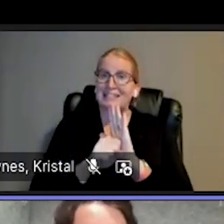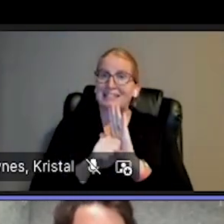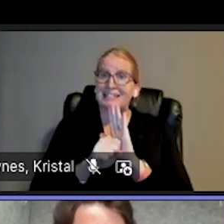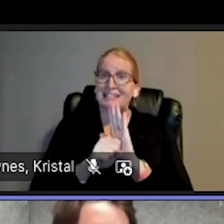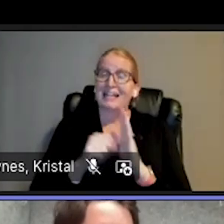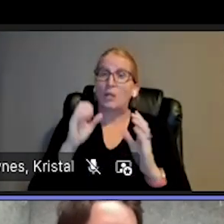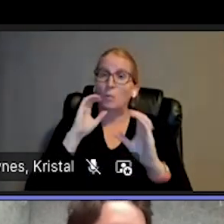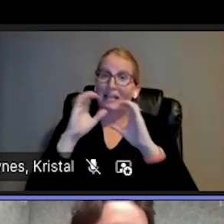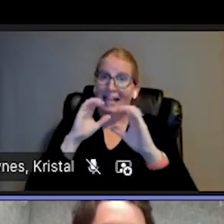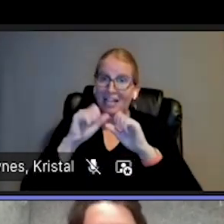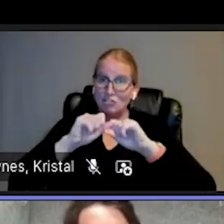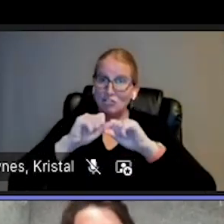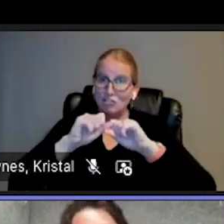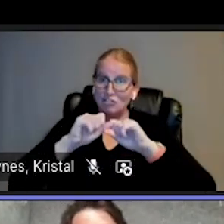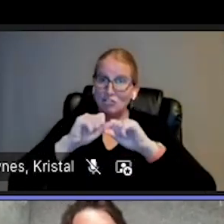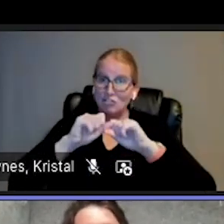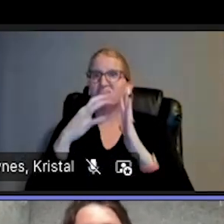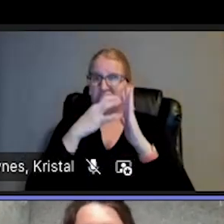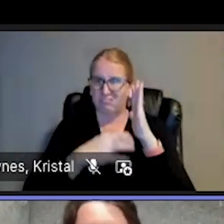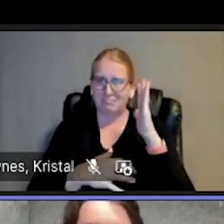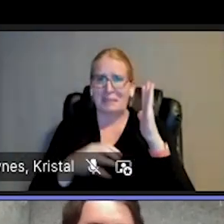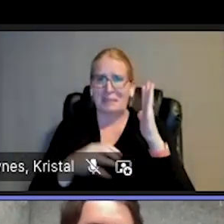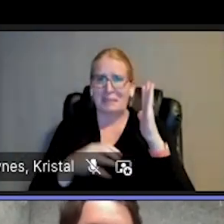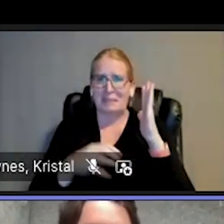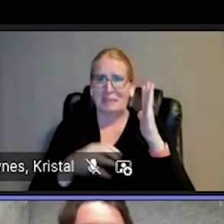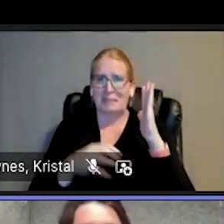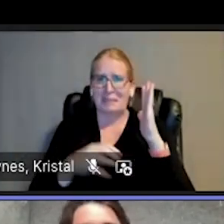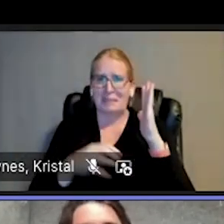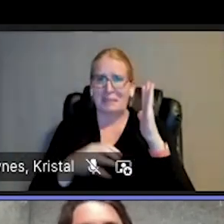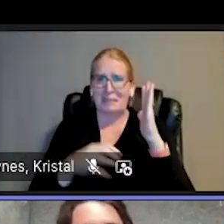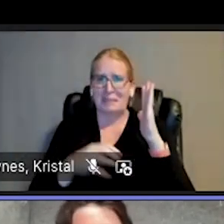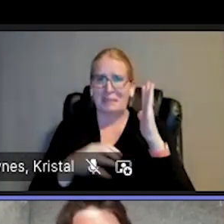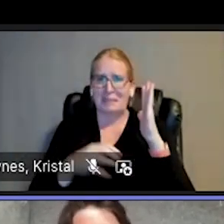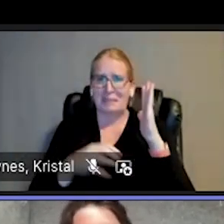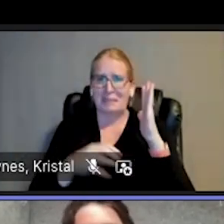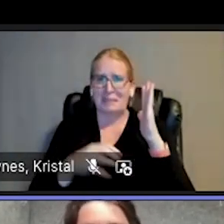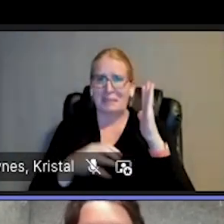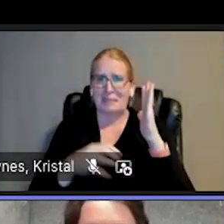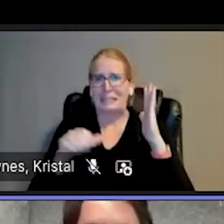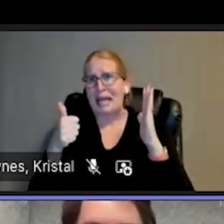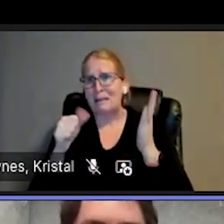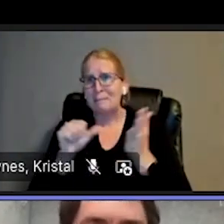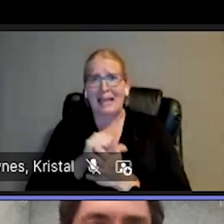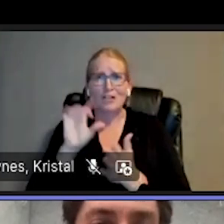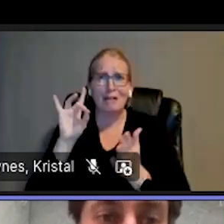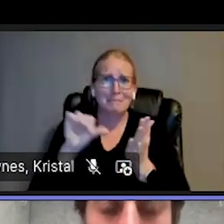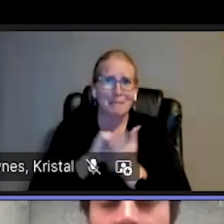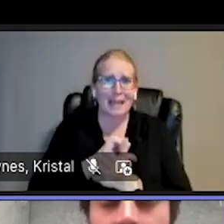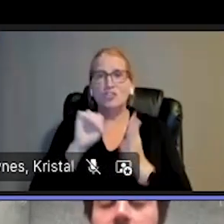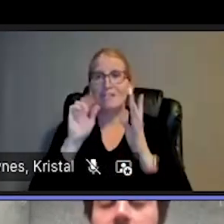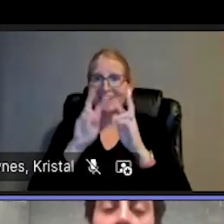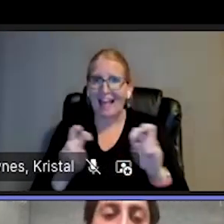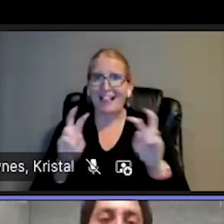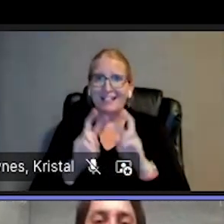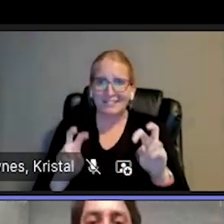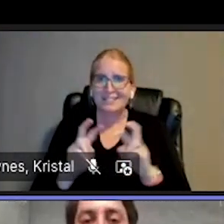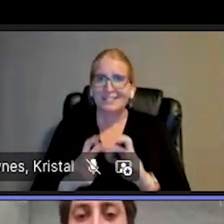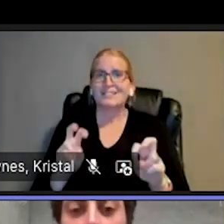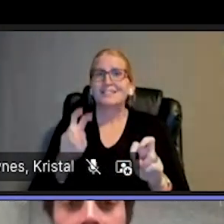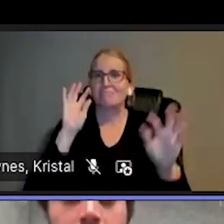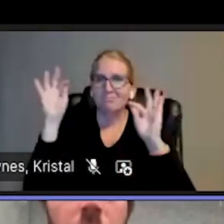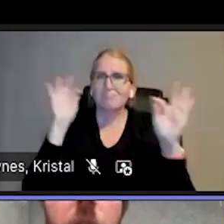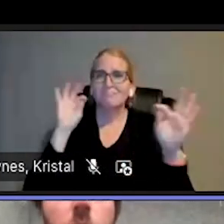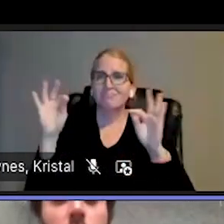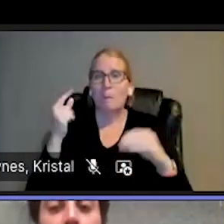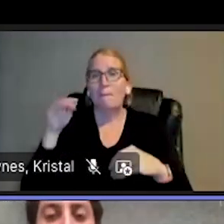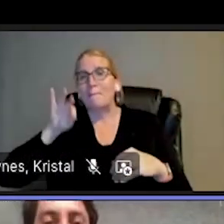or so, maybe 8 pages or so of analysis about the benefits and challenges with public safety answering point